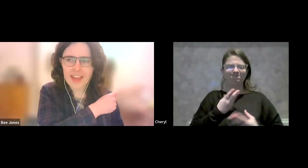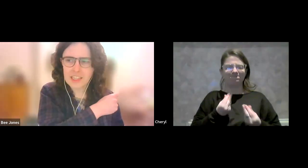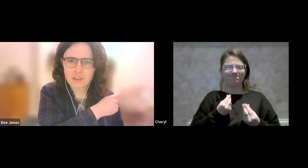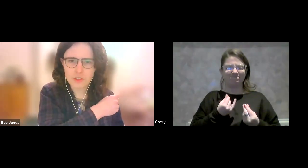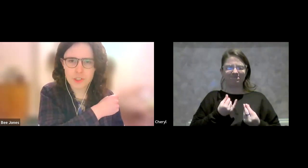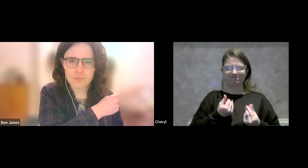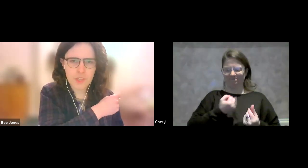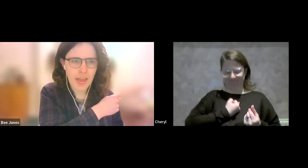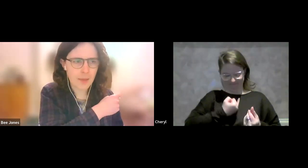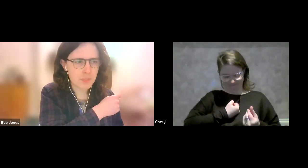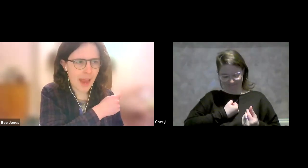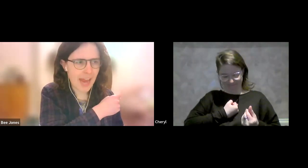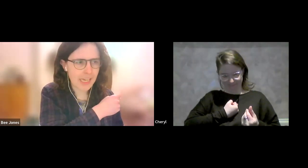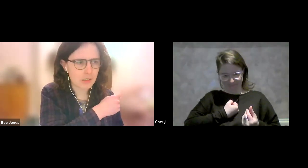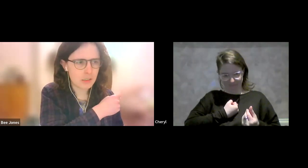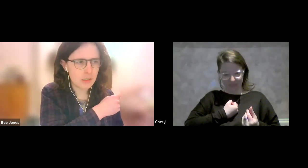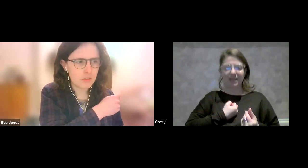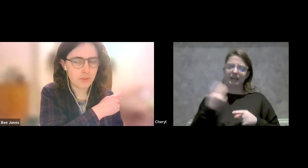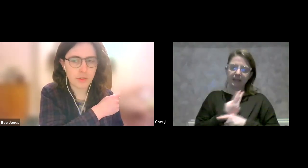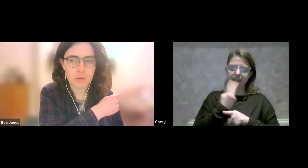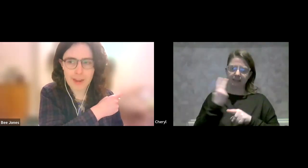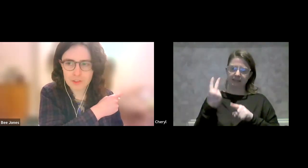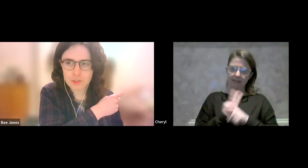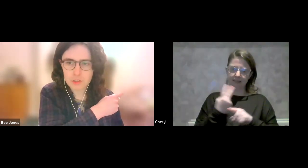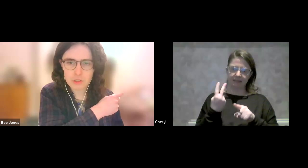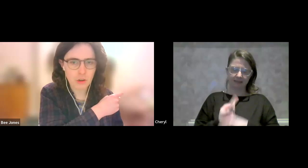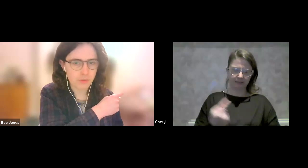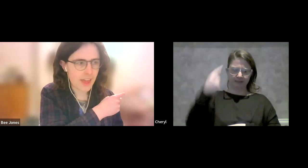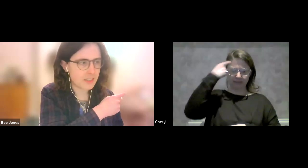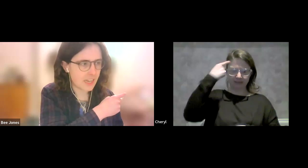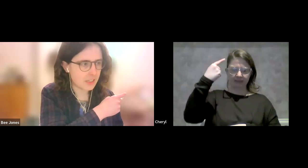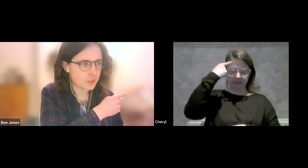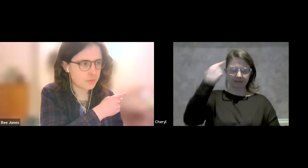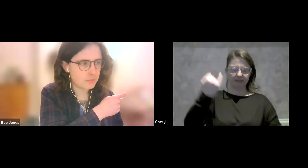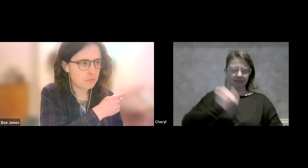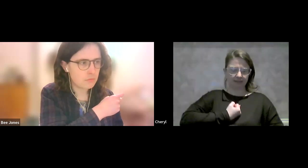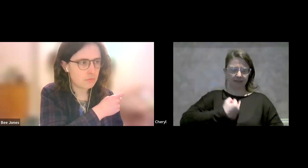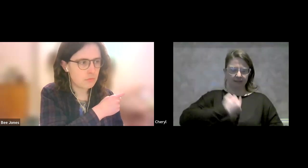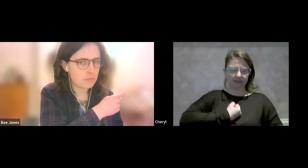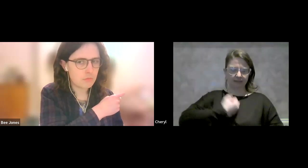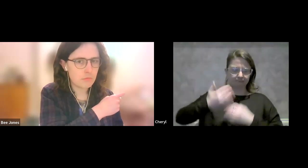And that guilt kept panging for the rest of their days.